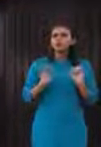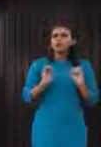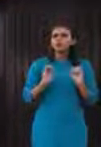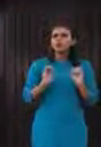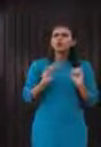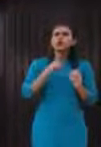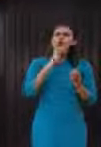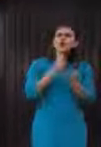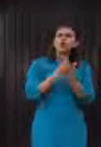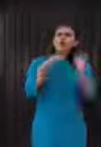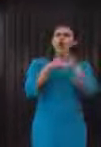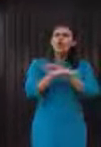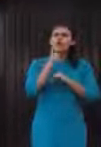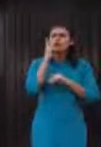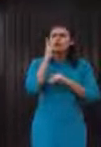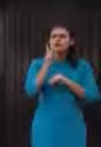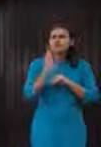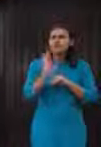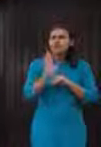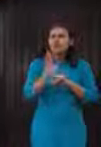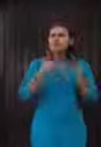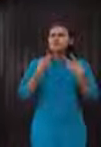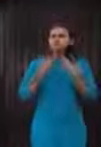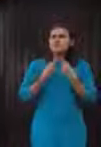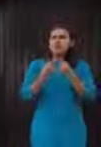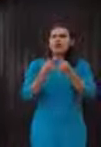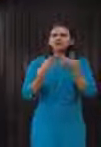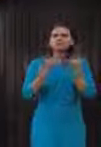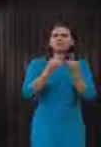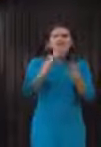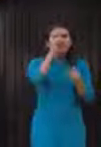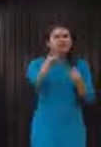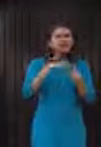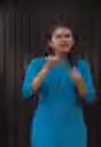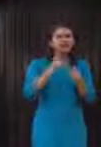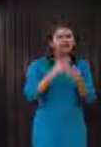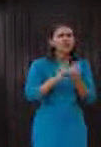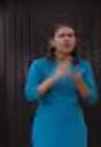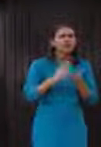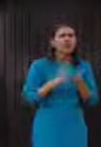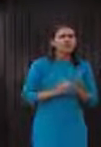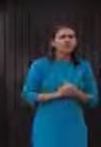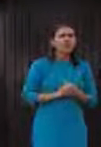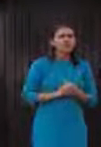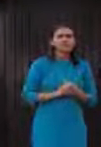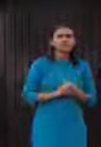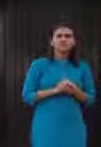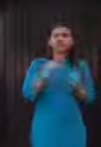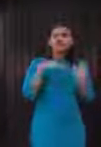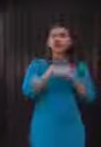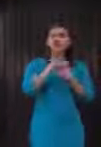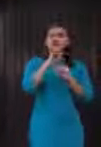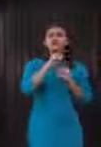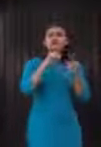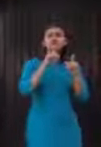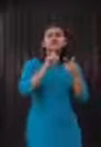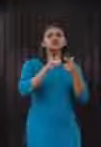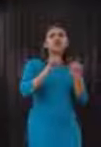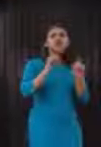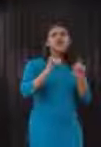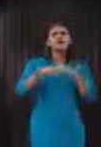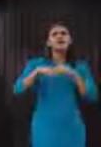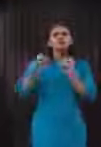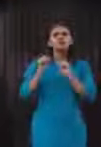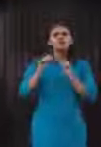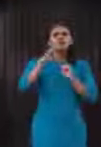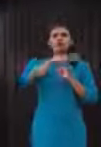in fact, it has made us even worse off than other states in India. This was realized by the young people of Jammu. So it's not